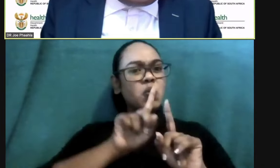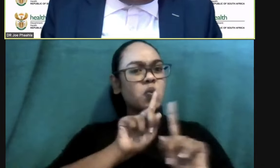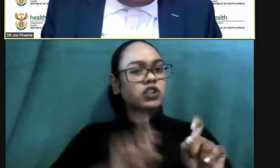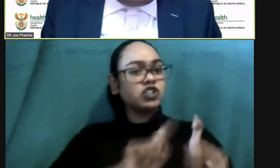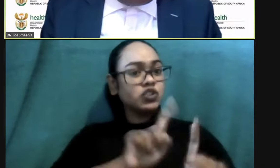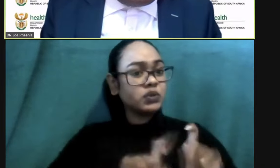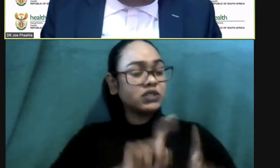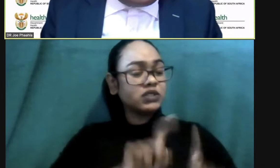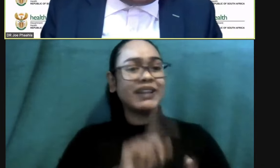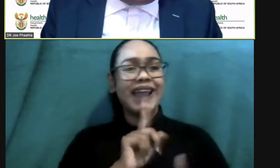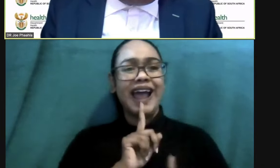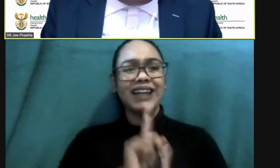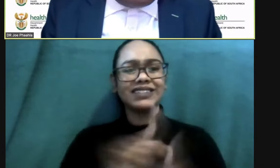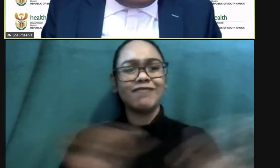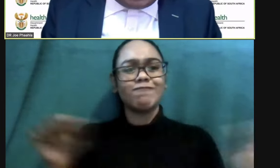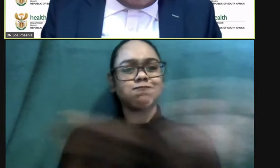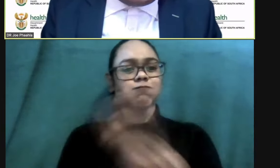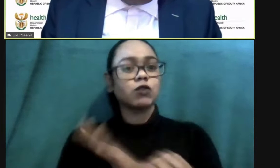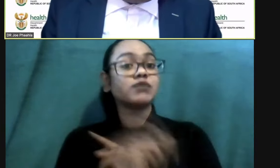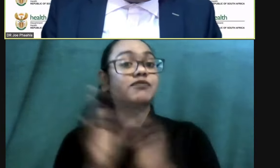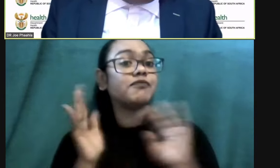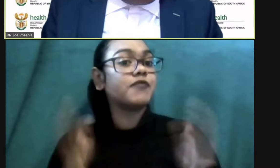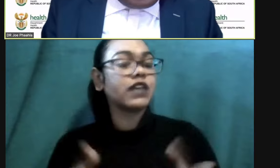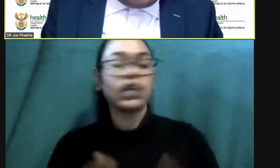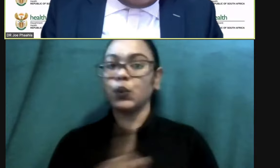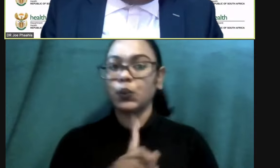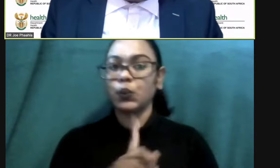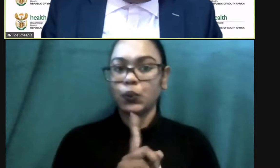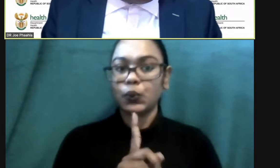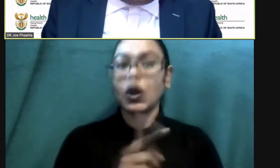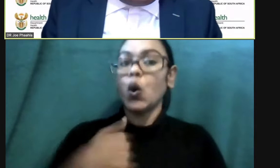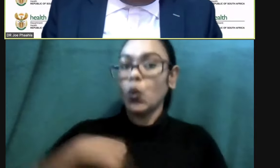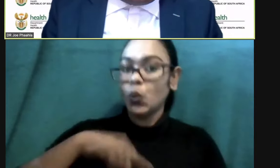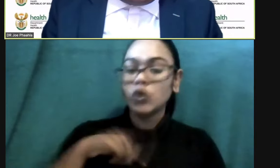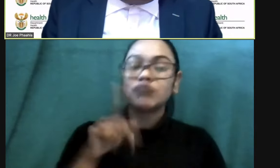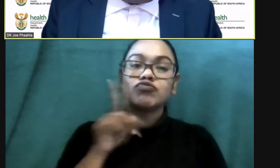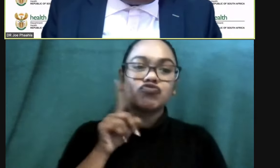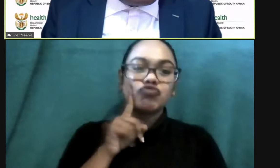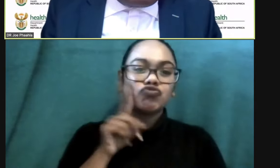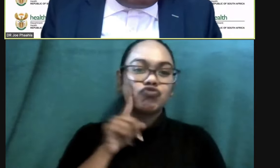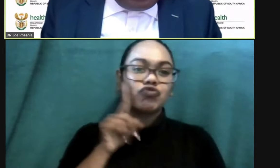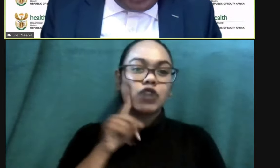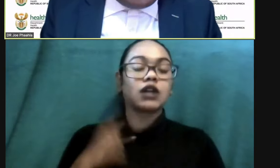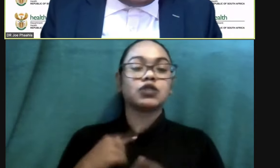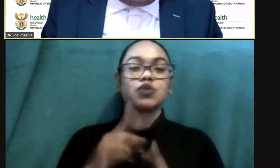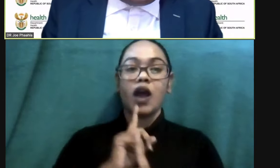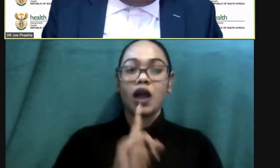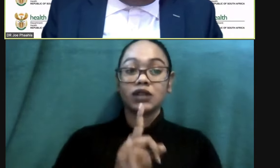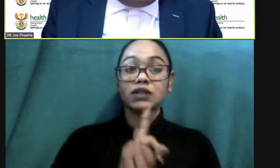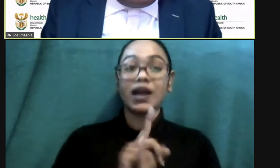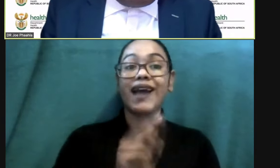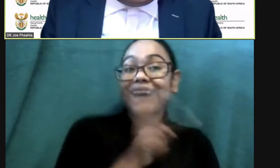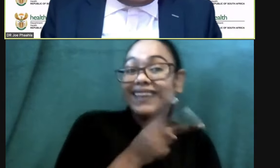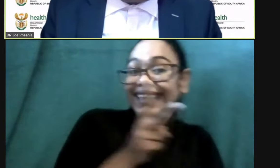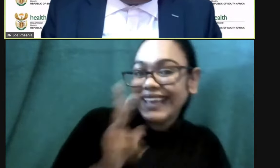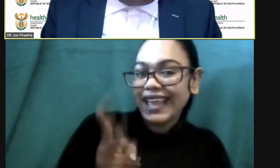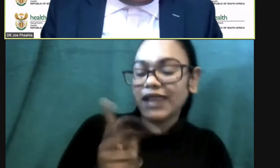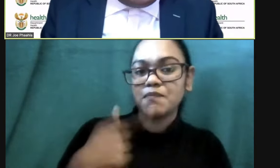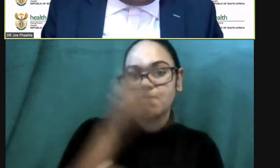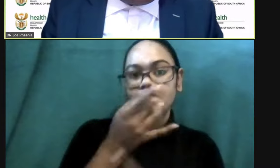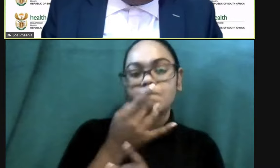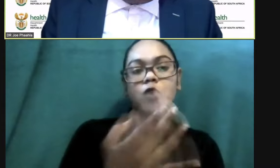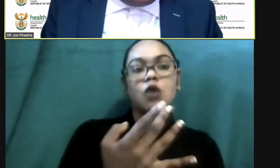100% answered the way you would have wanted to, but we have tried. I think again, just to say that while this is a